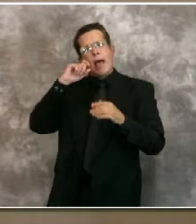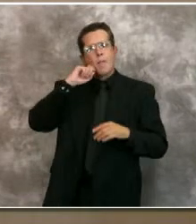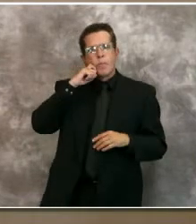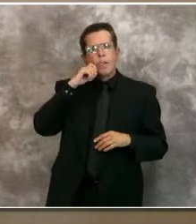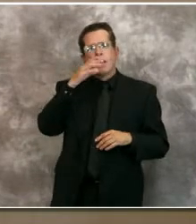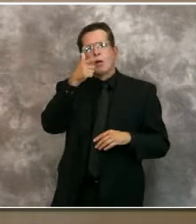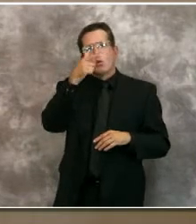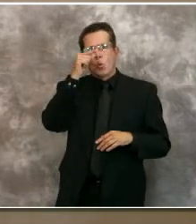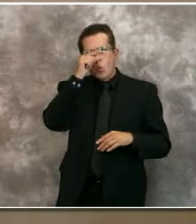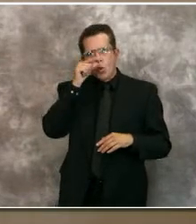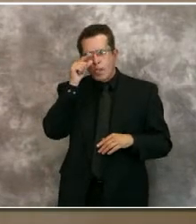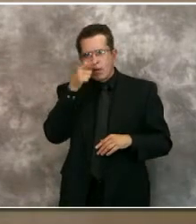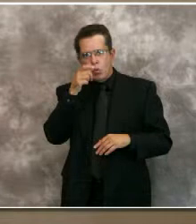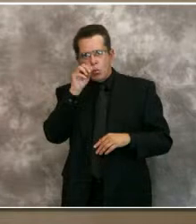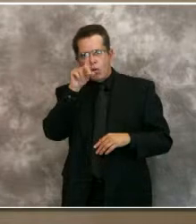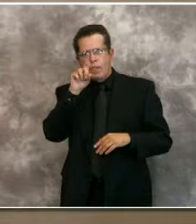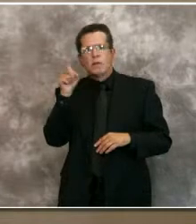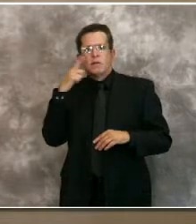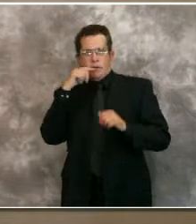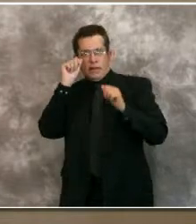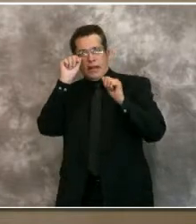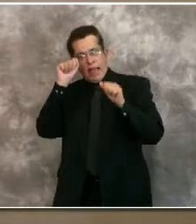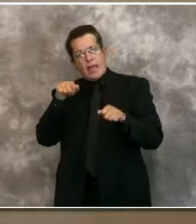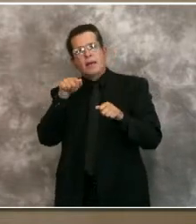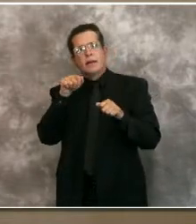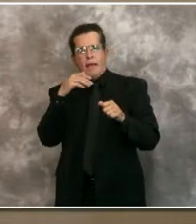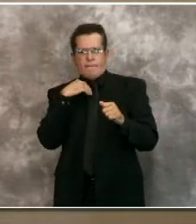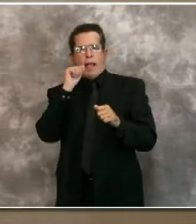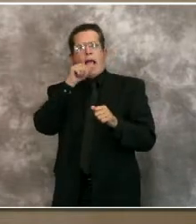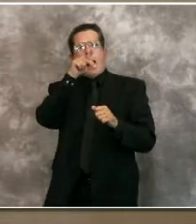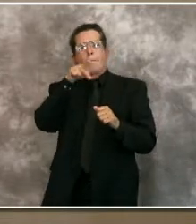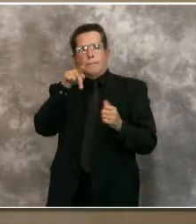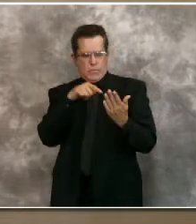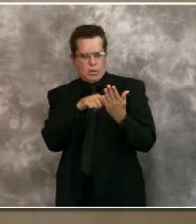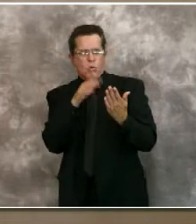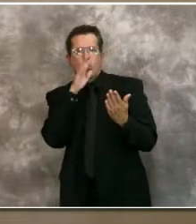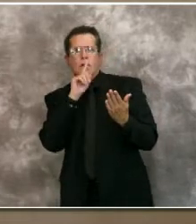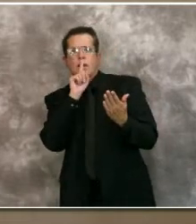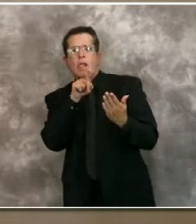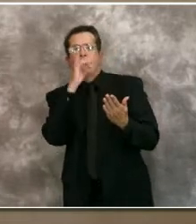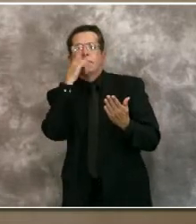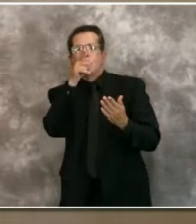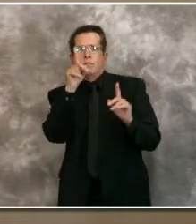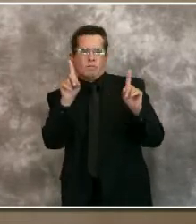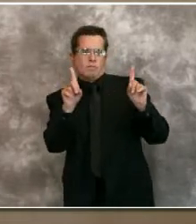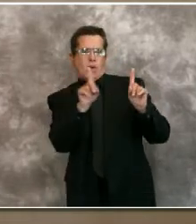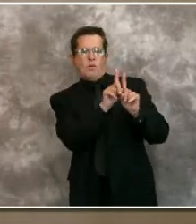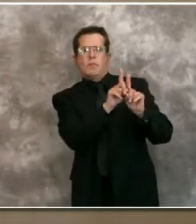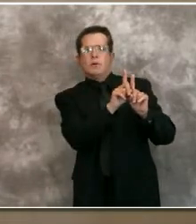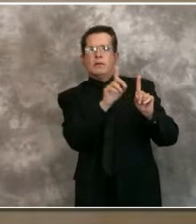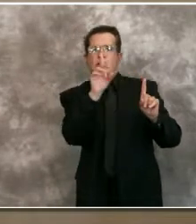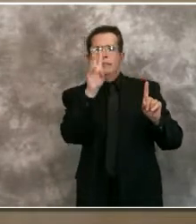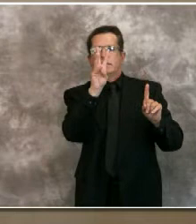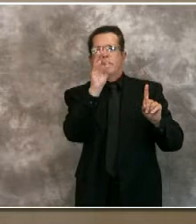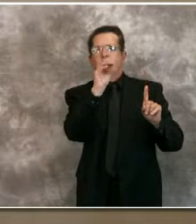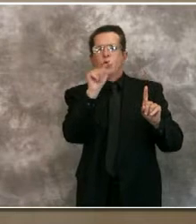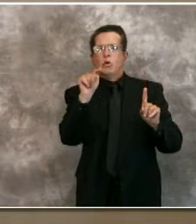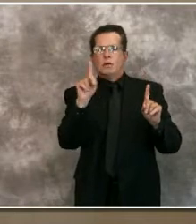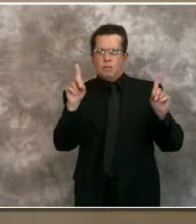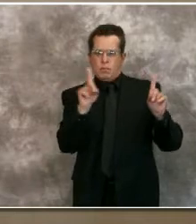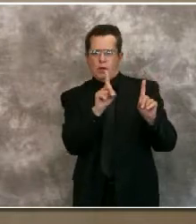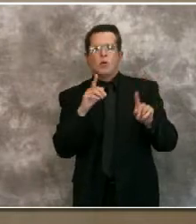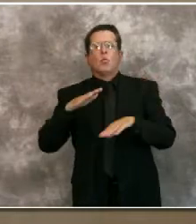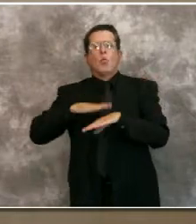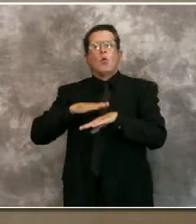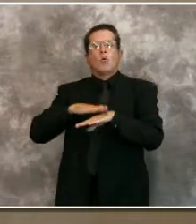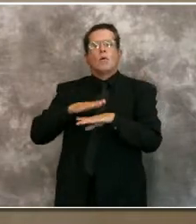on, where your phone would keep a running list of who you would have been within 6 feet of at all times. You know, as we see crowds that are now mixed of people